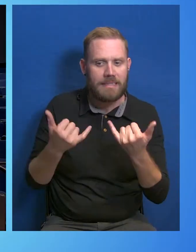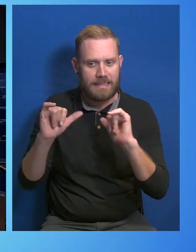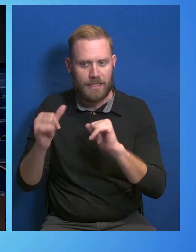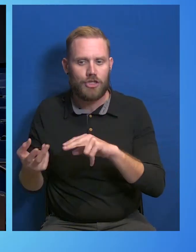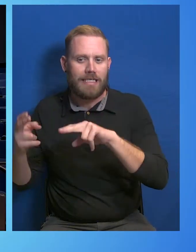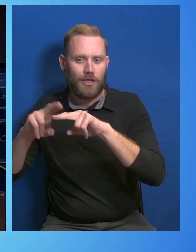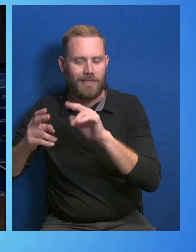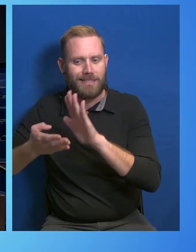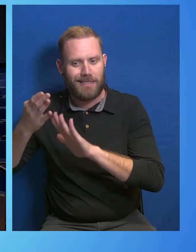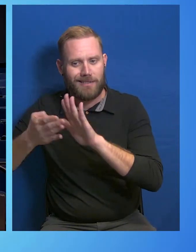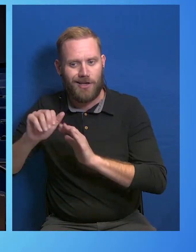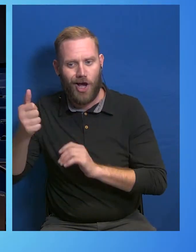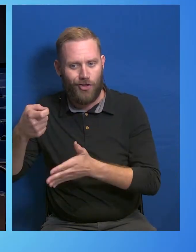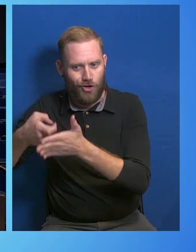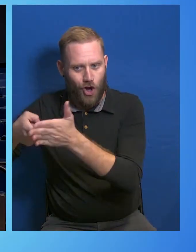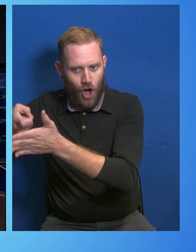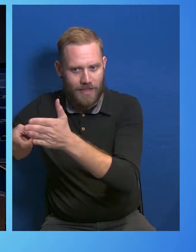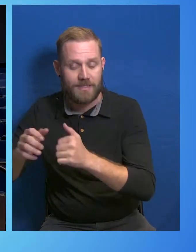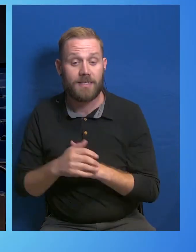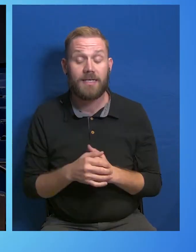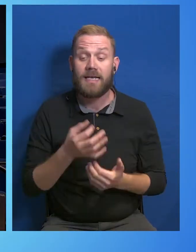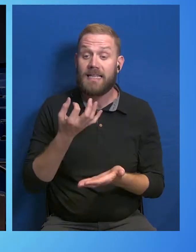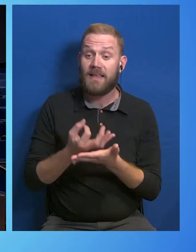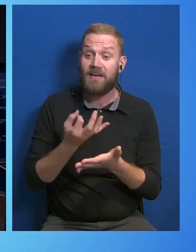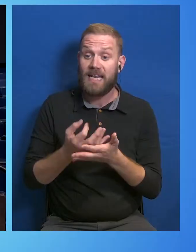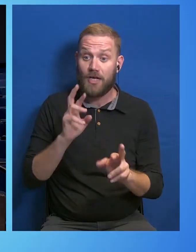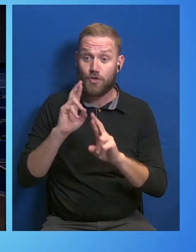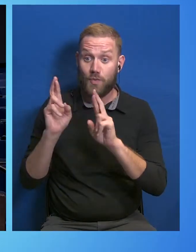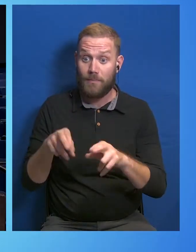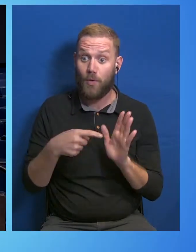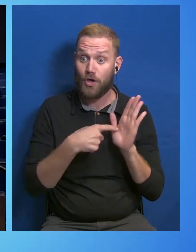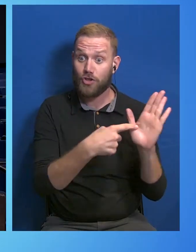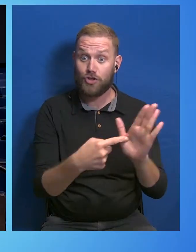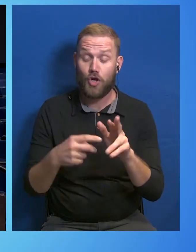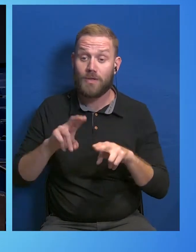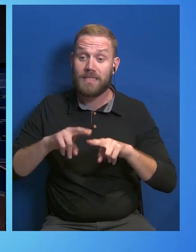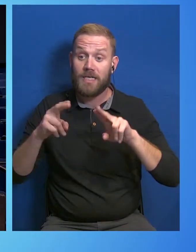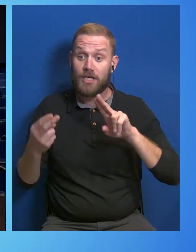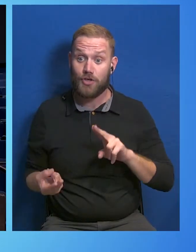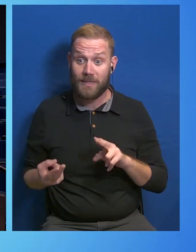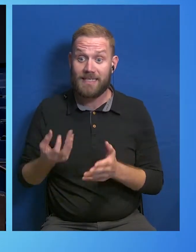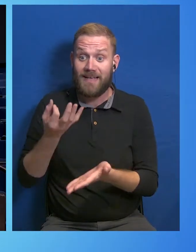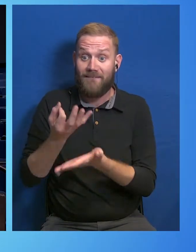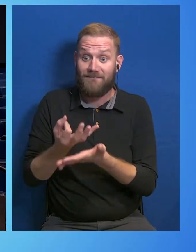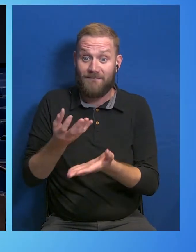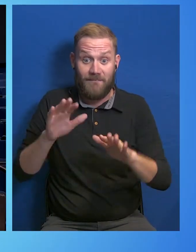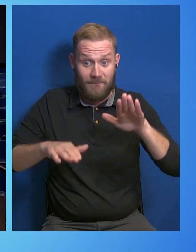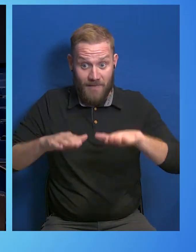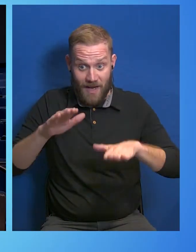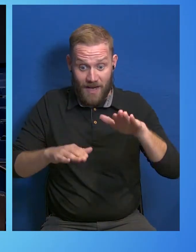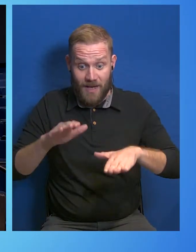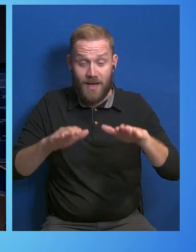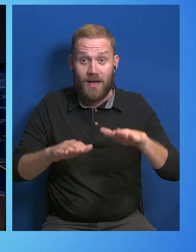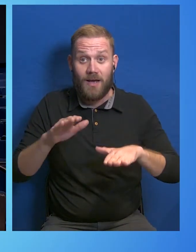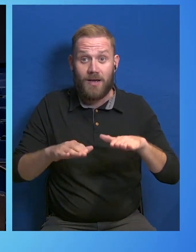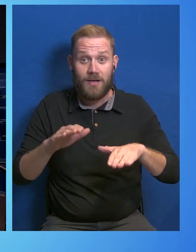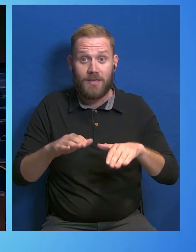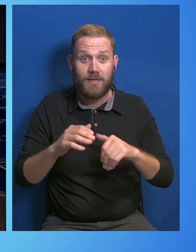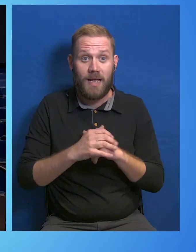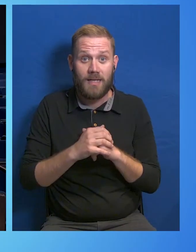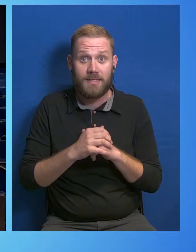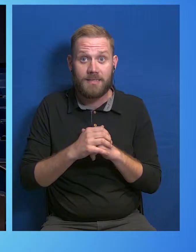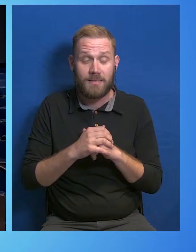expenses. The financial reports show a decrease in fund balance of $135,000 due